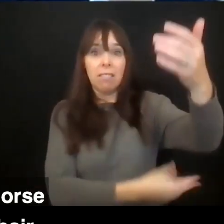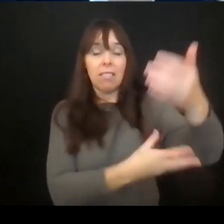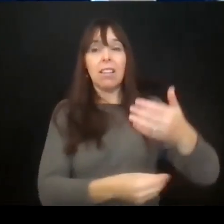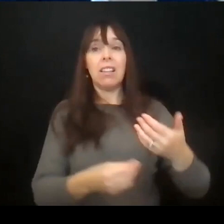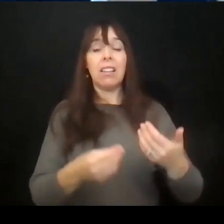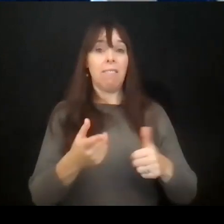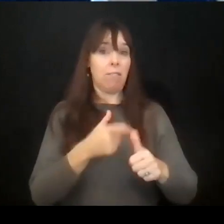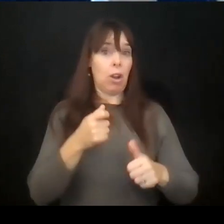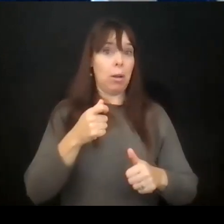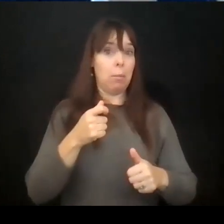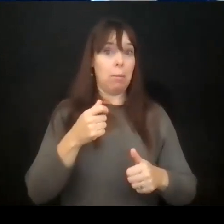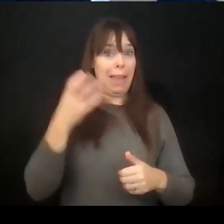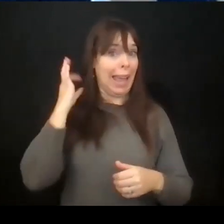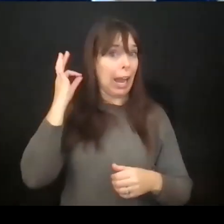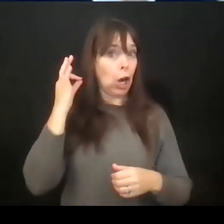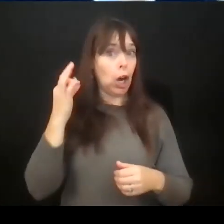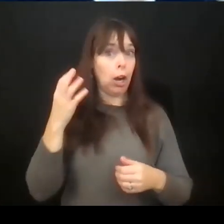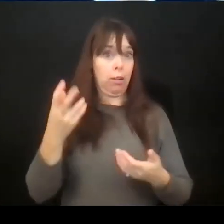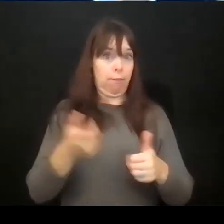hair.